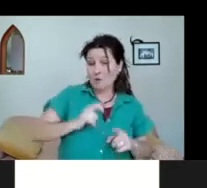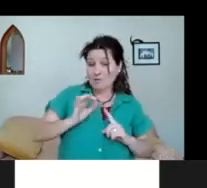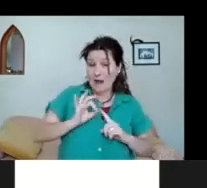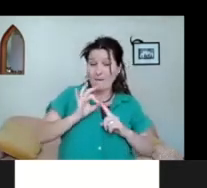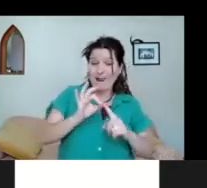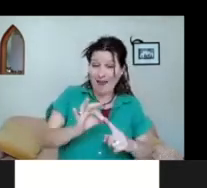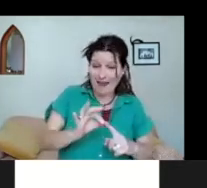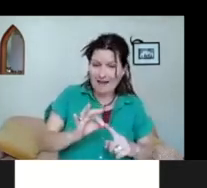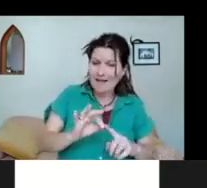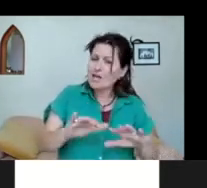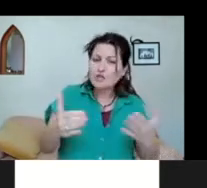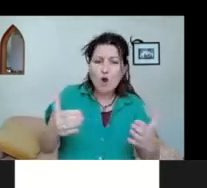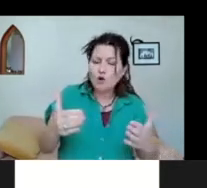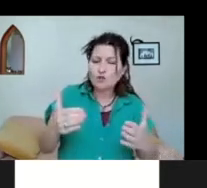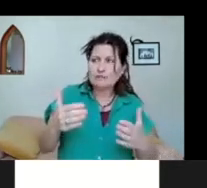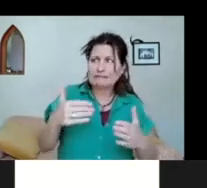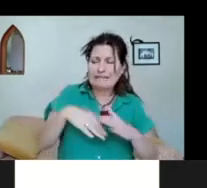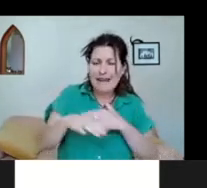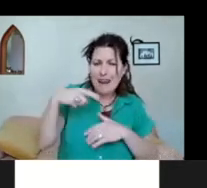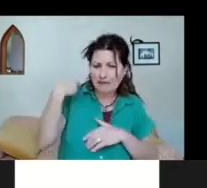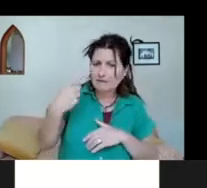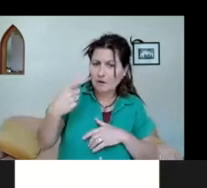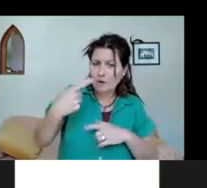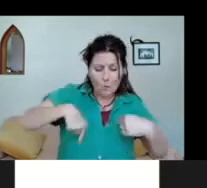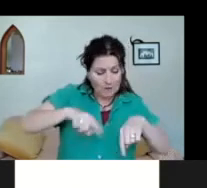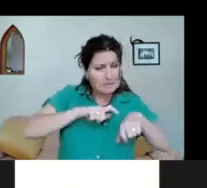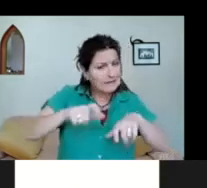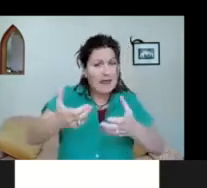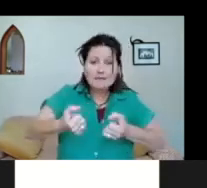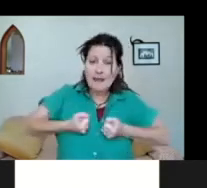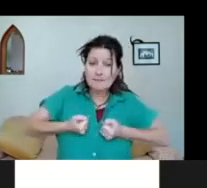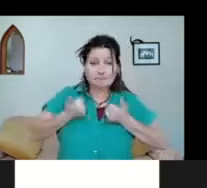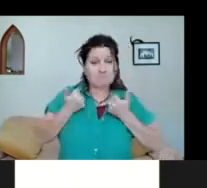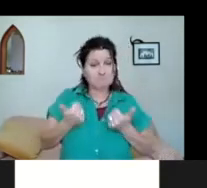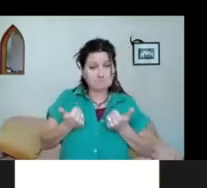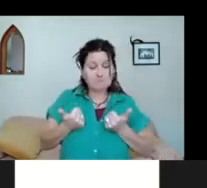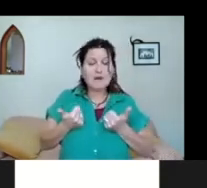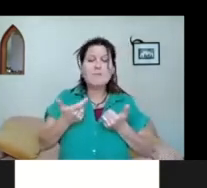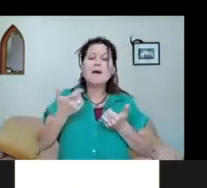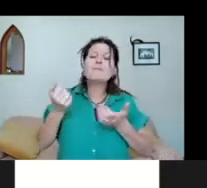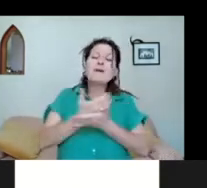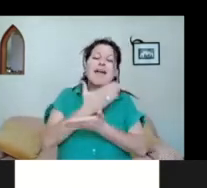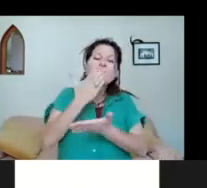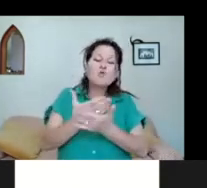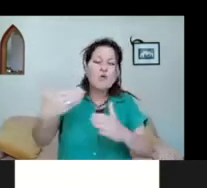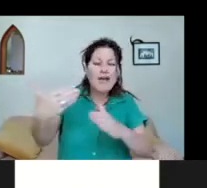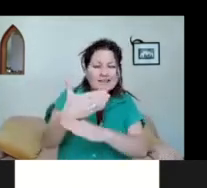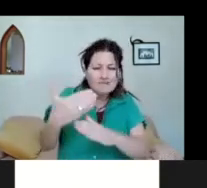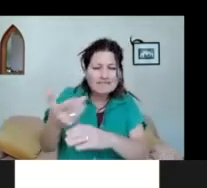still accept this. As long as the activity and the team